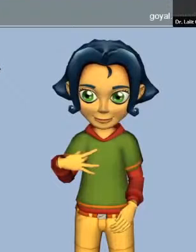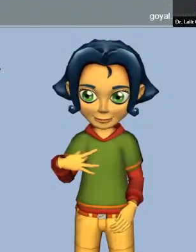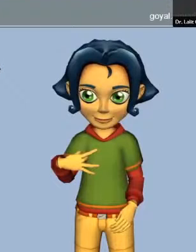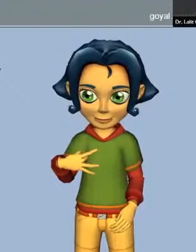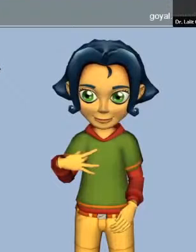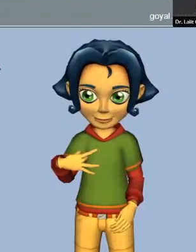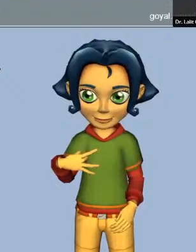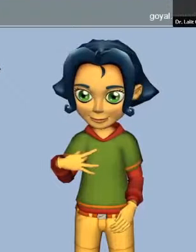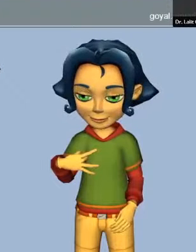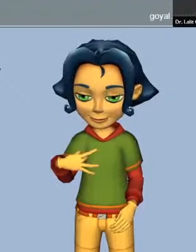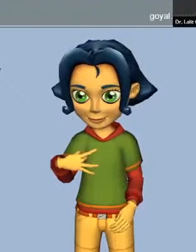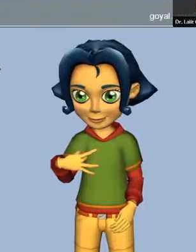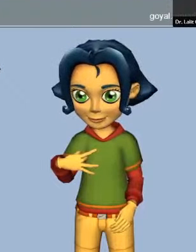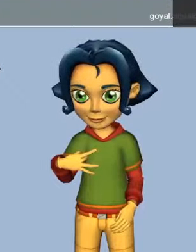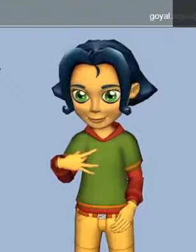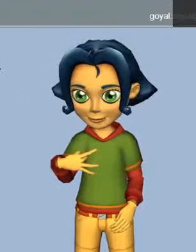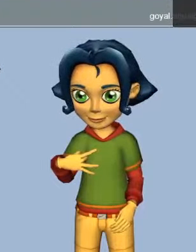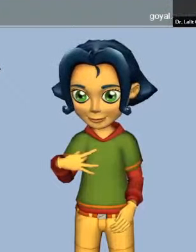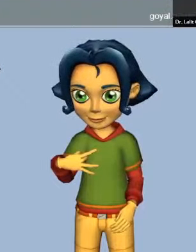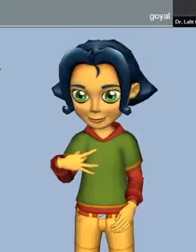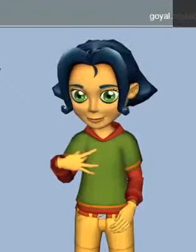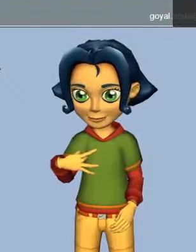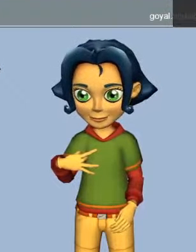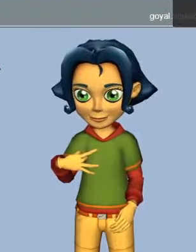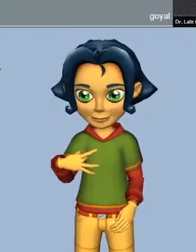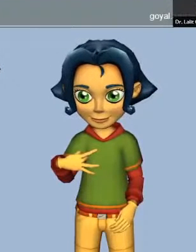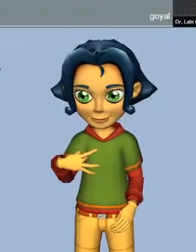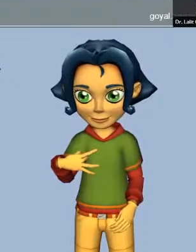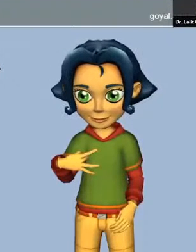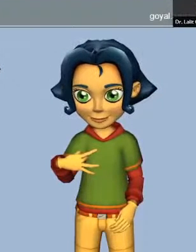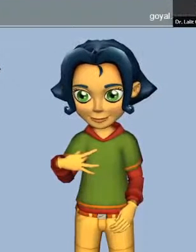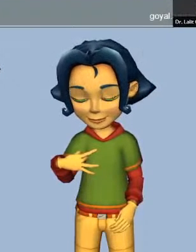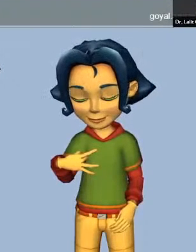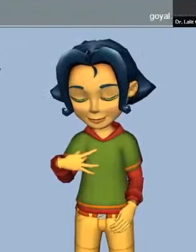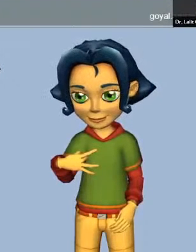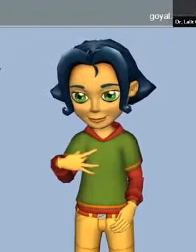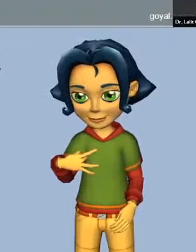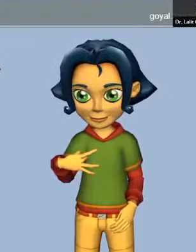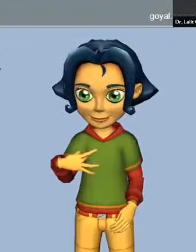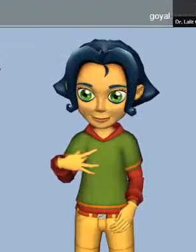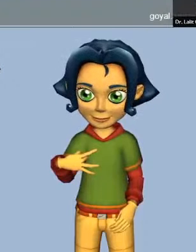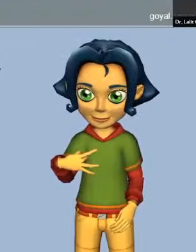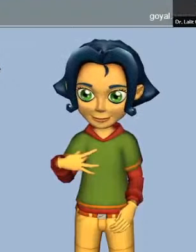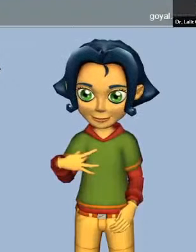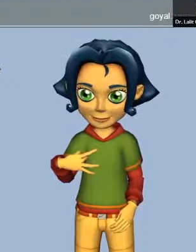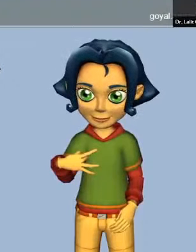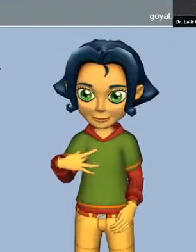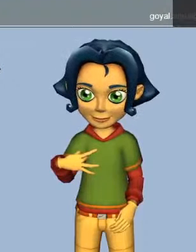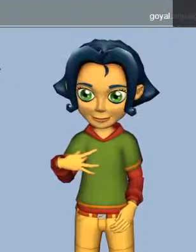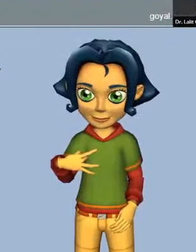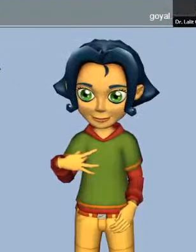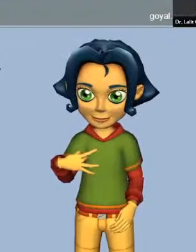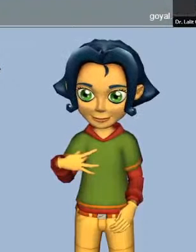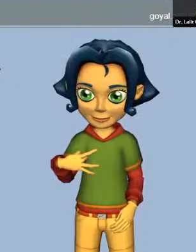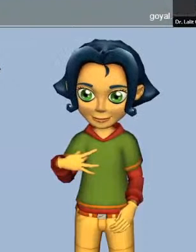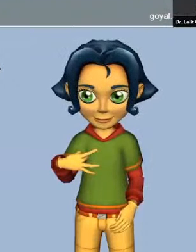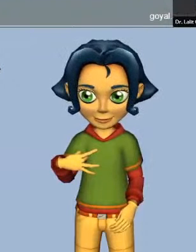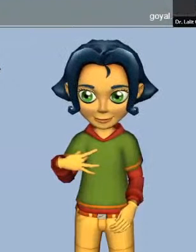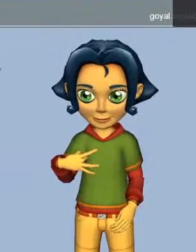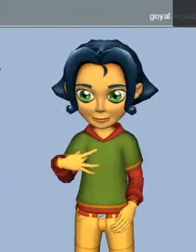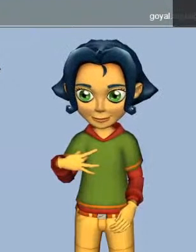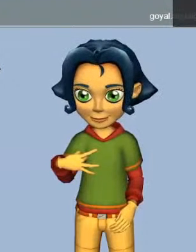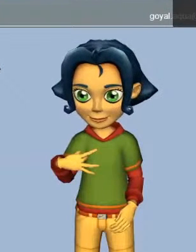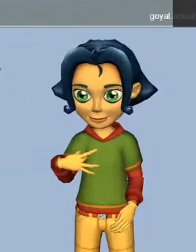these deaf people are taught English sentences, and those English sentences are actually